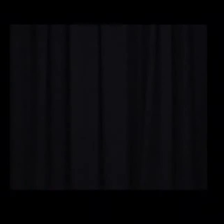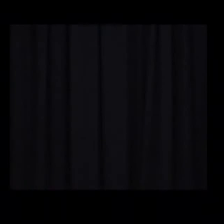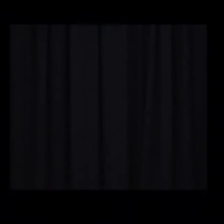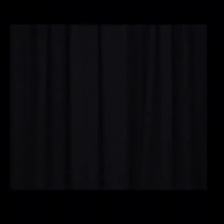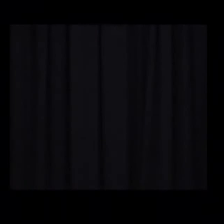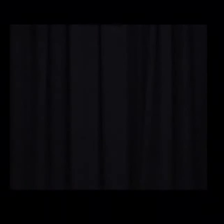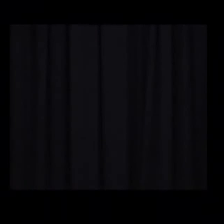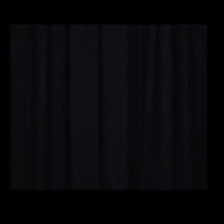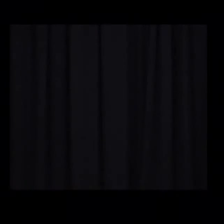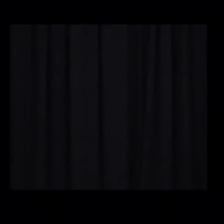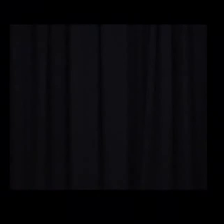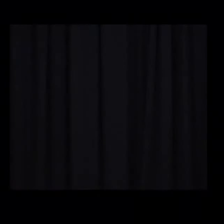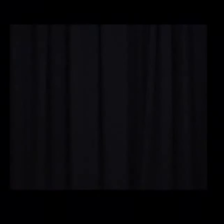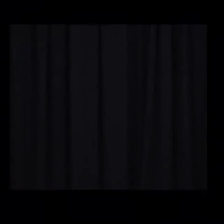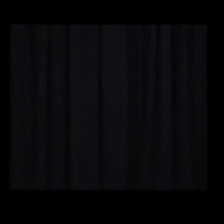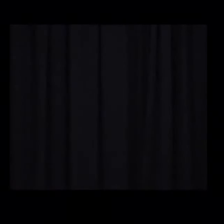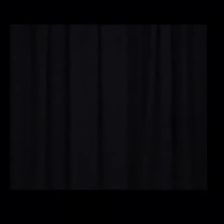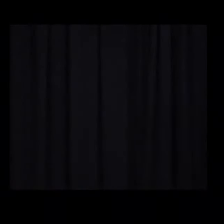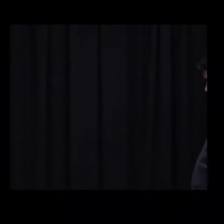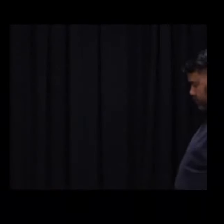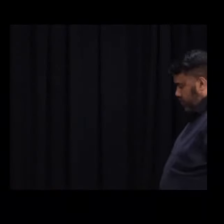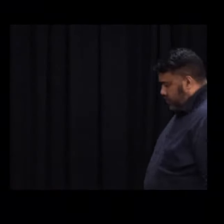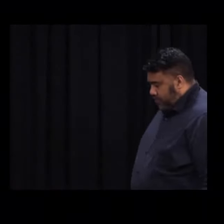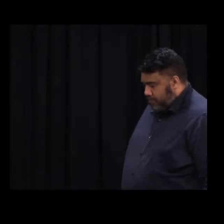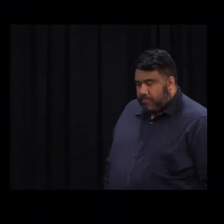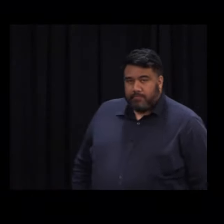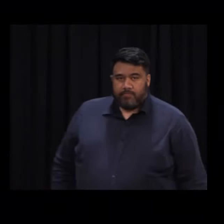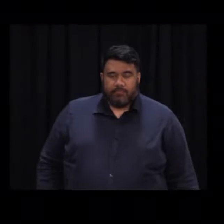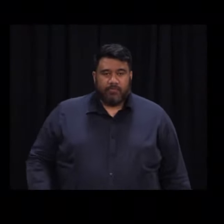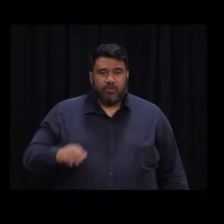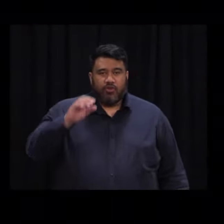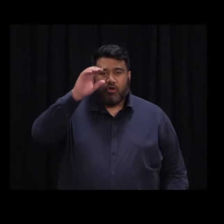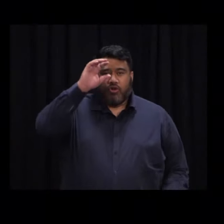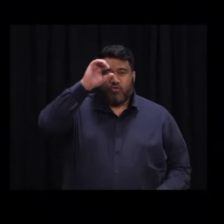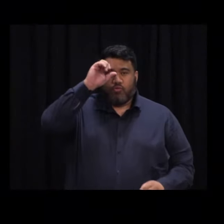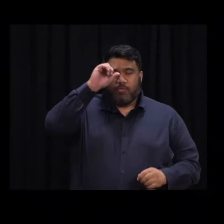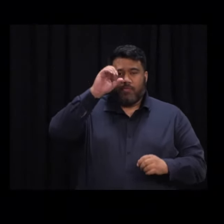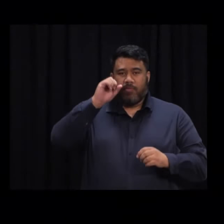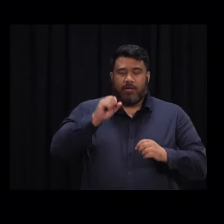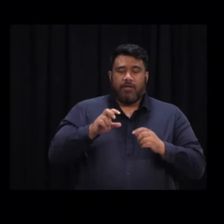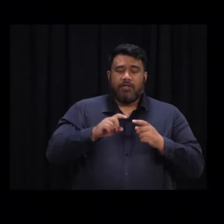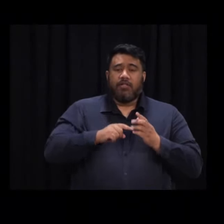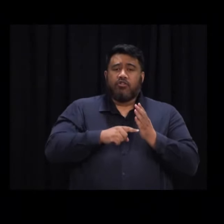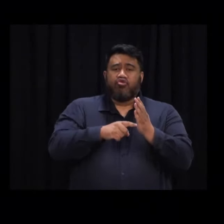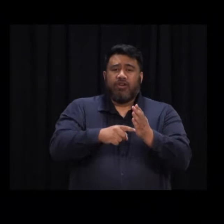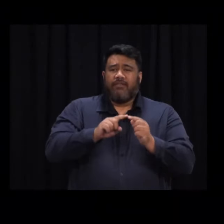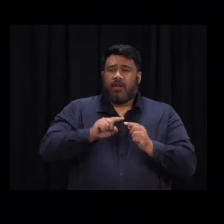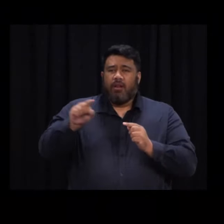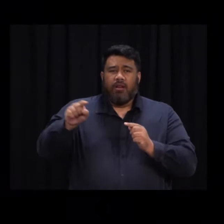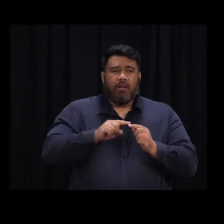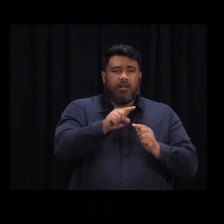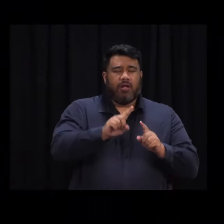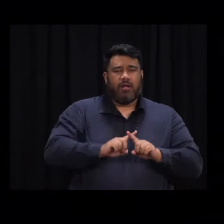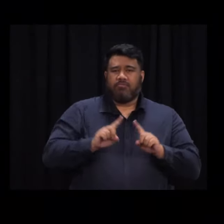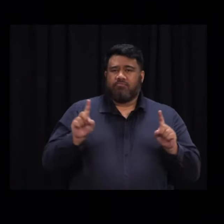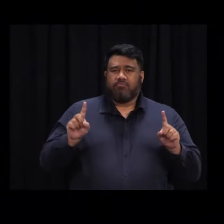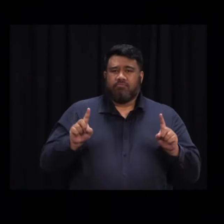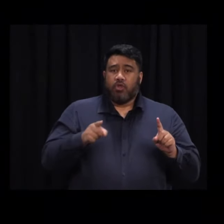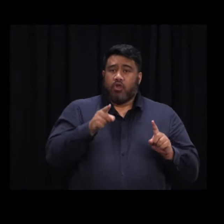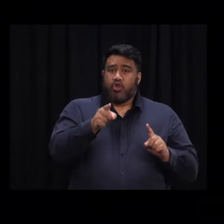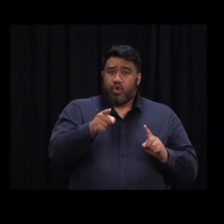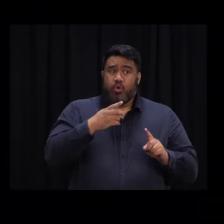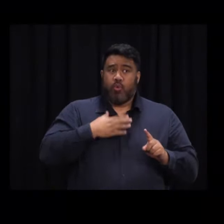are tight for a reason. Most people are not permitted to travel. If you have permission to travel regularly, such as for work, you need to have evidence of having